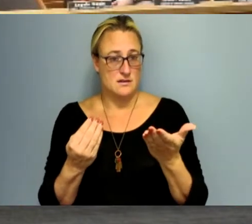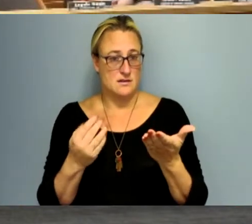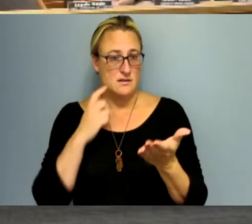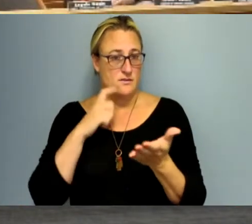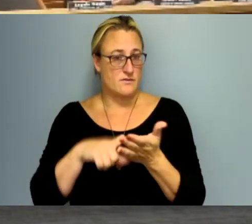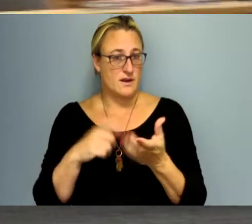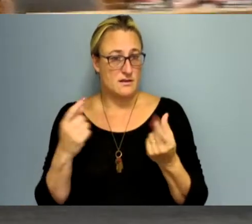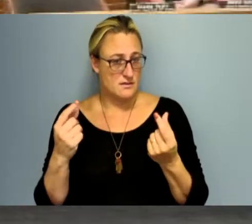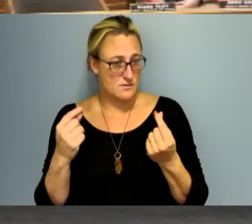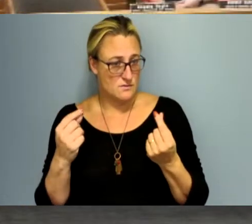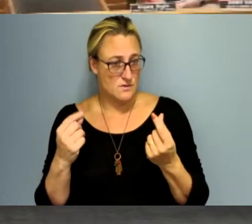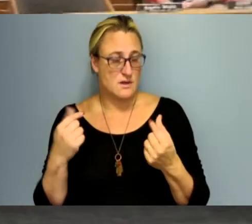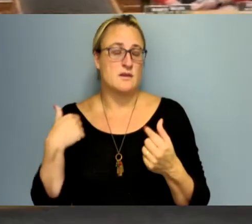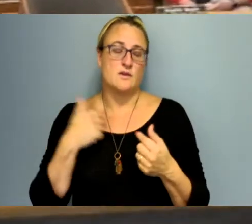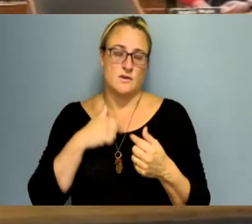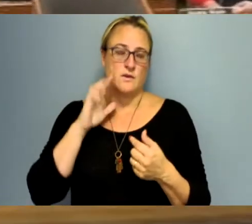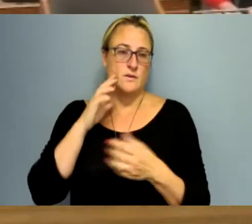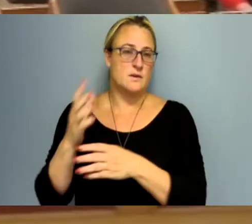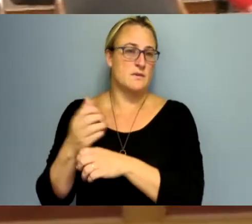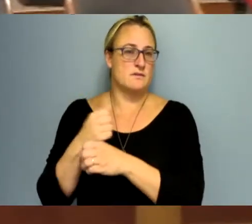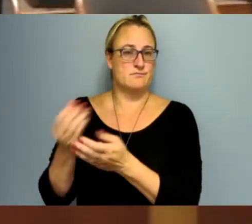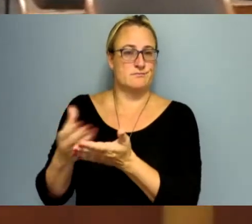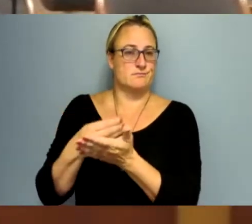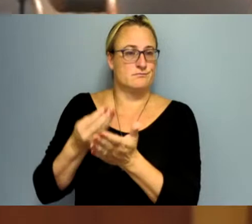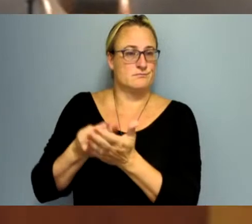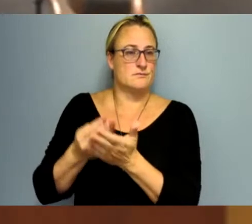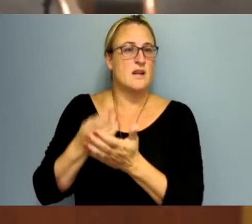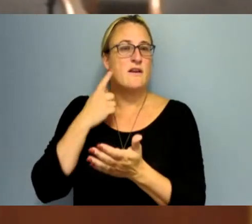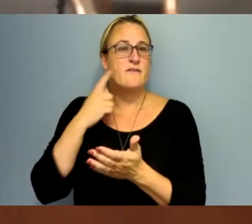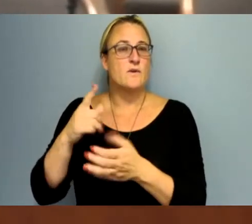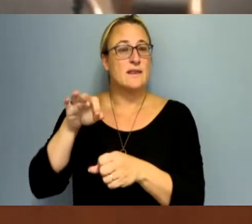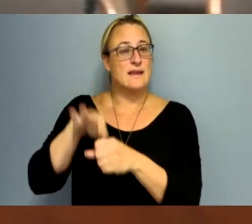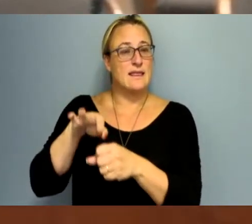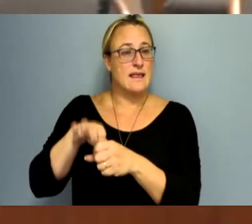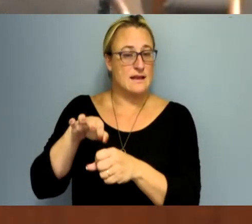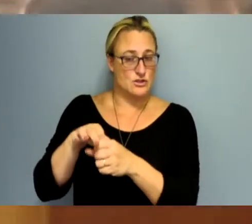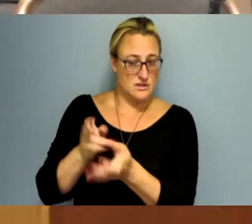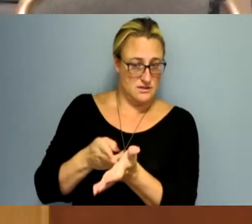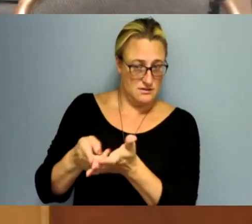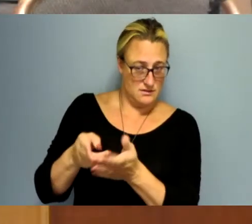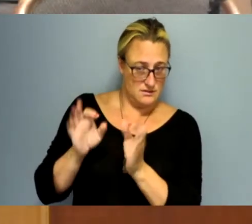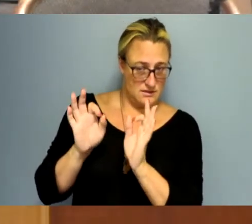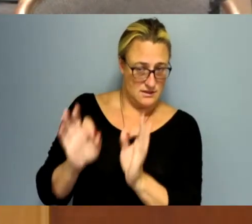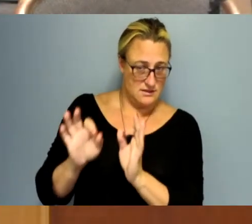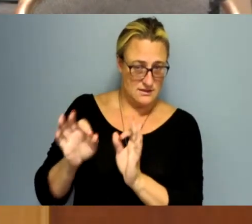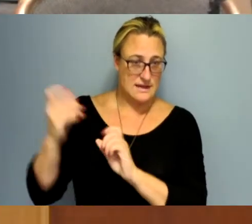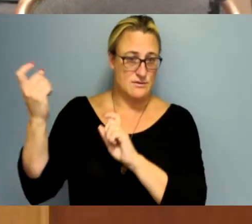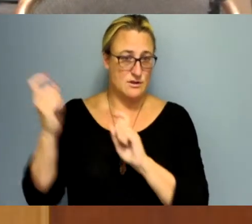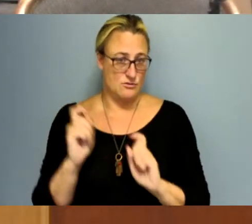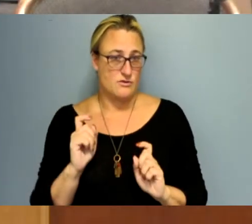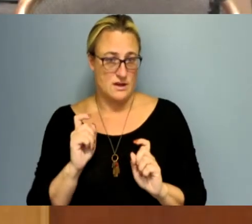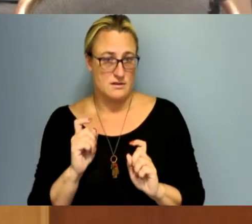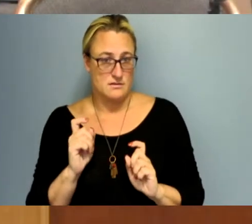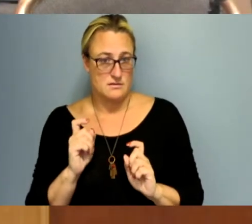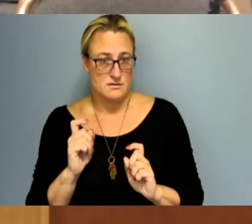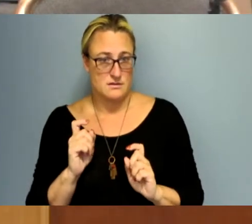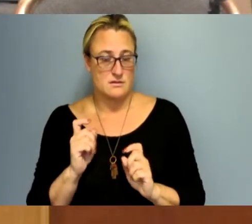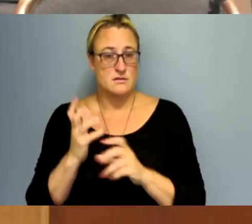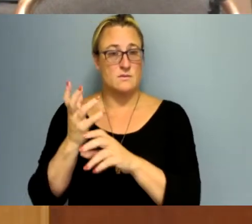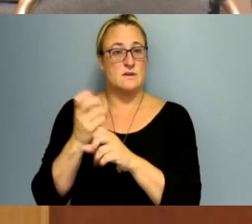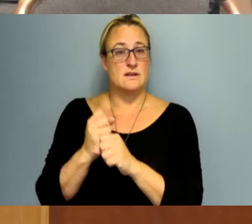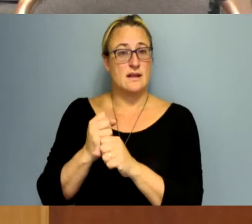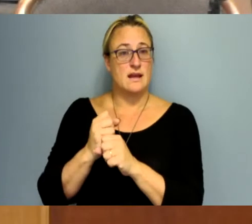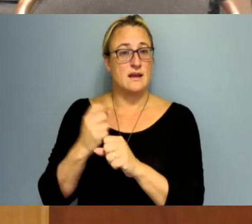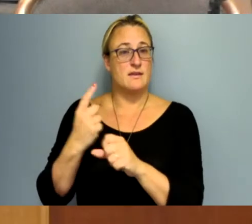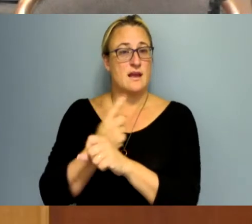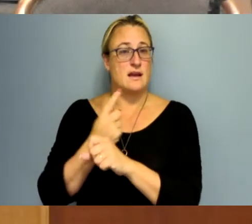revenue we would receive for the election integrity grant. We received the actual funding